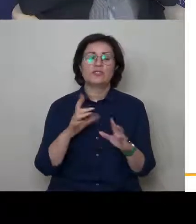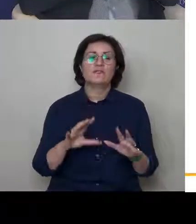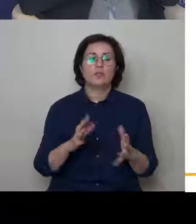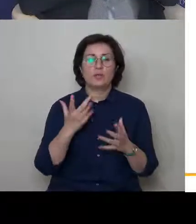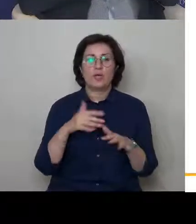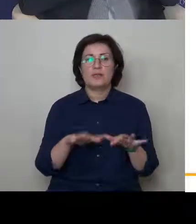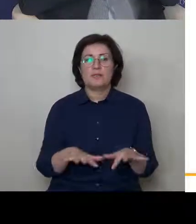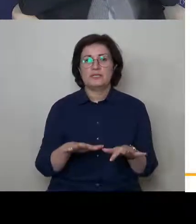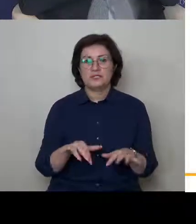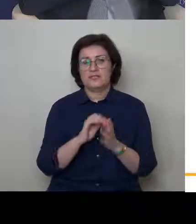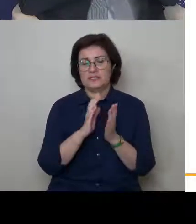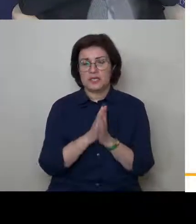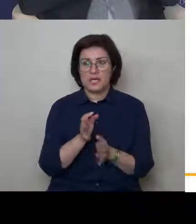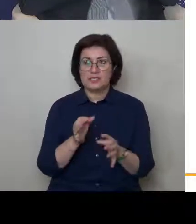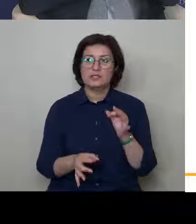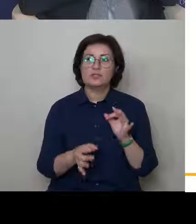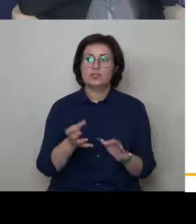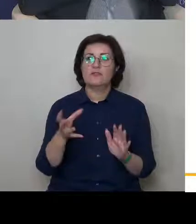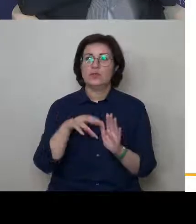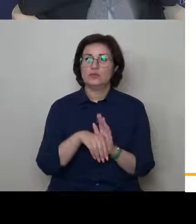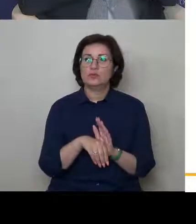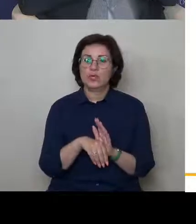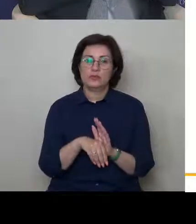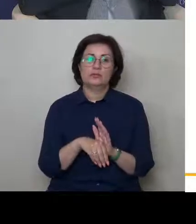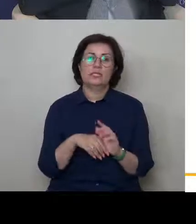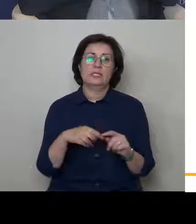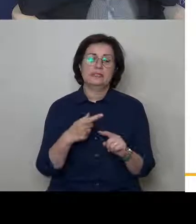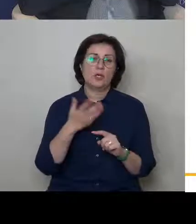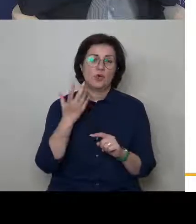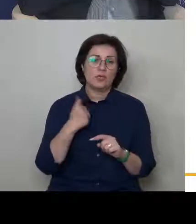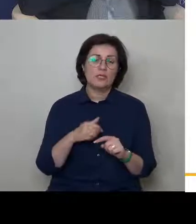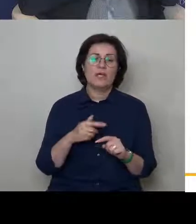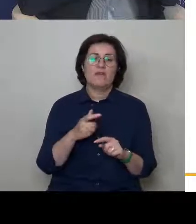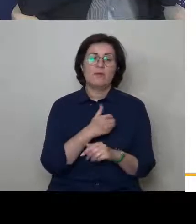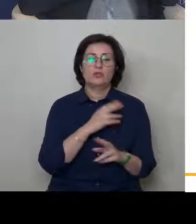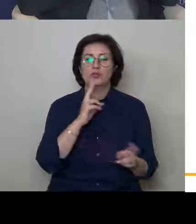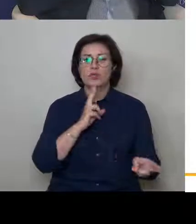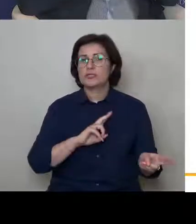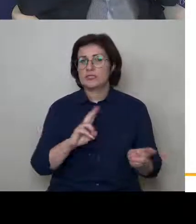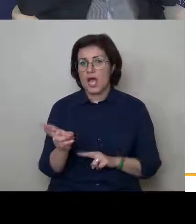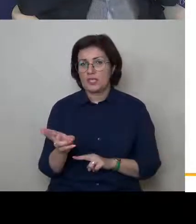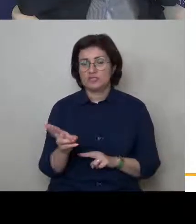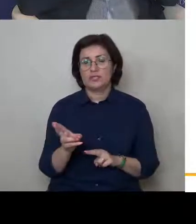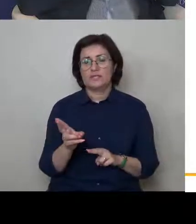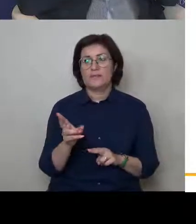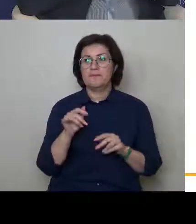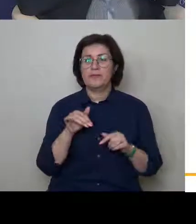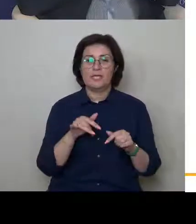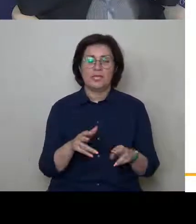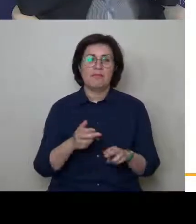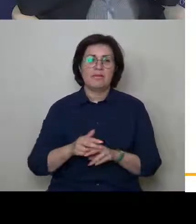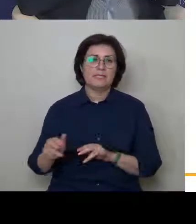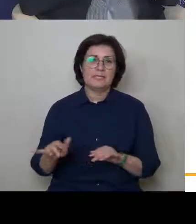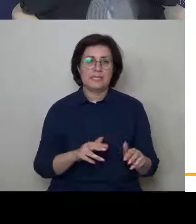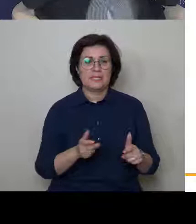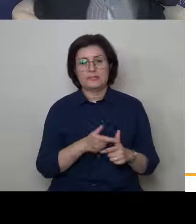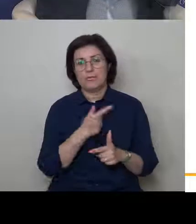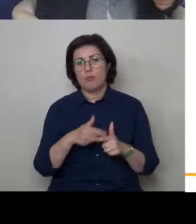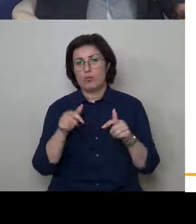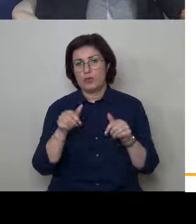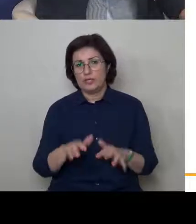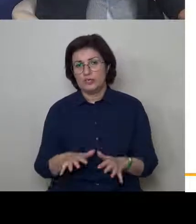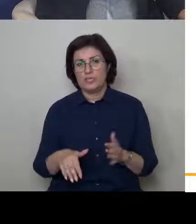that that's yet another situation when the local courts are to be involved, when you want to complain